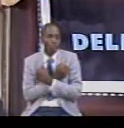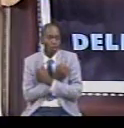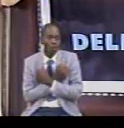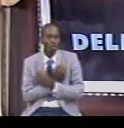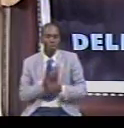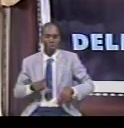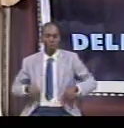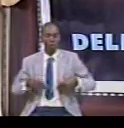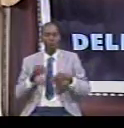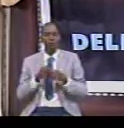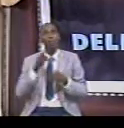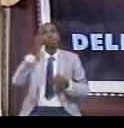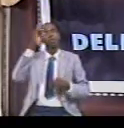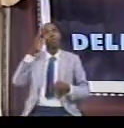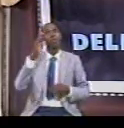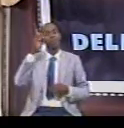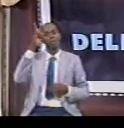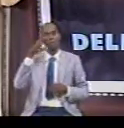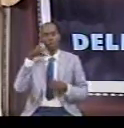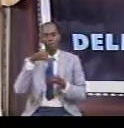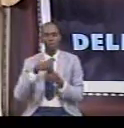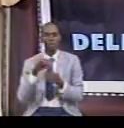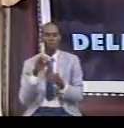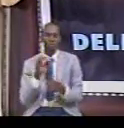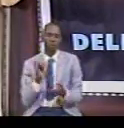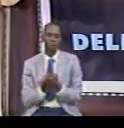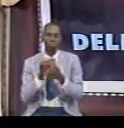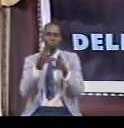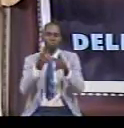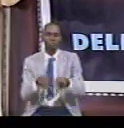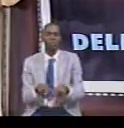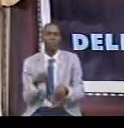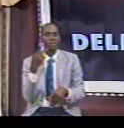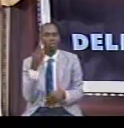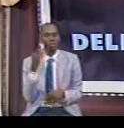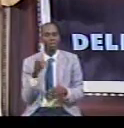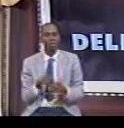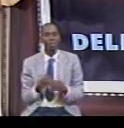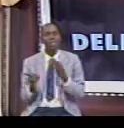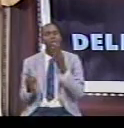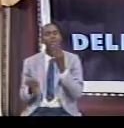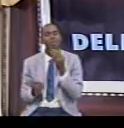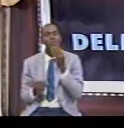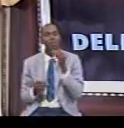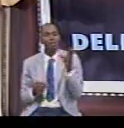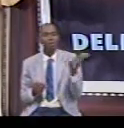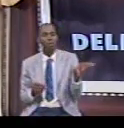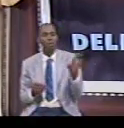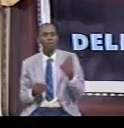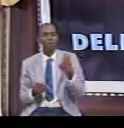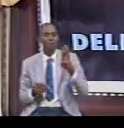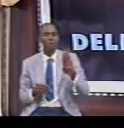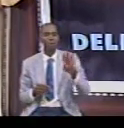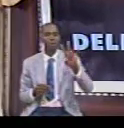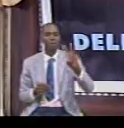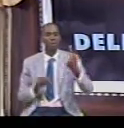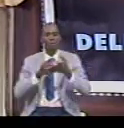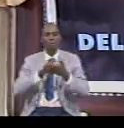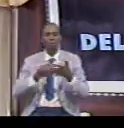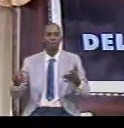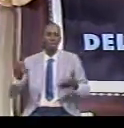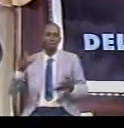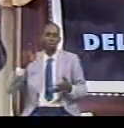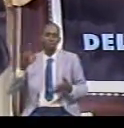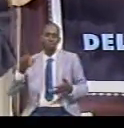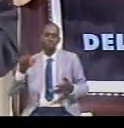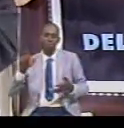God in him. Hebrews chapter 7. Hebrews chapter 7. I'm reading from verse 25.